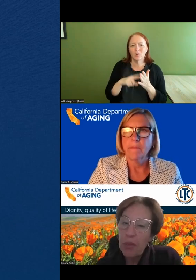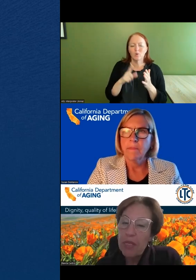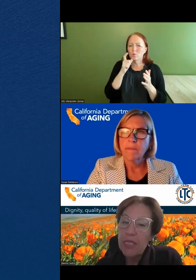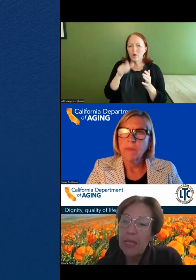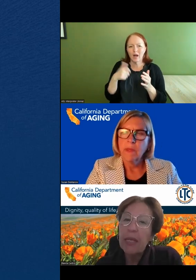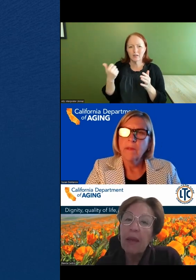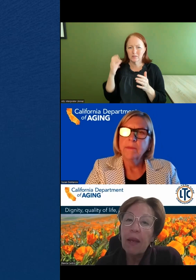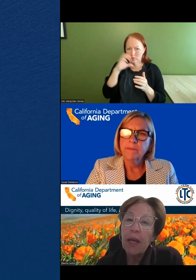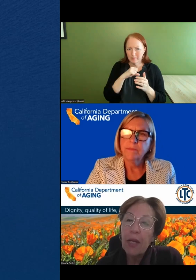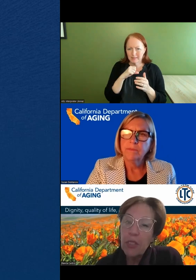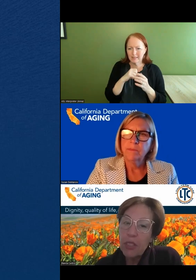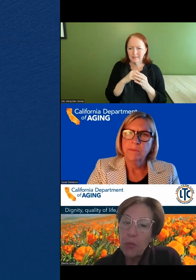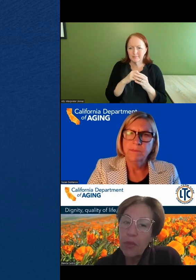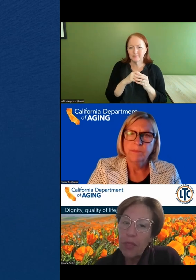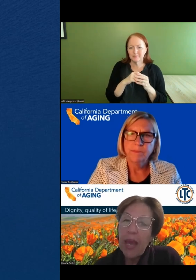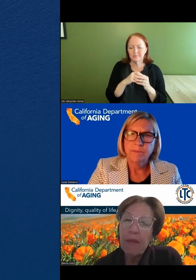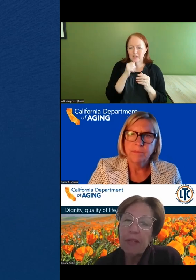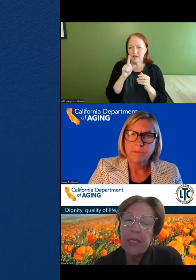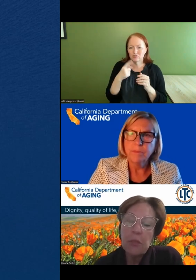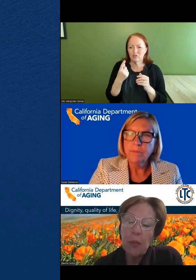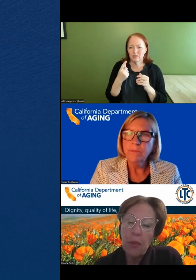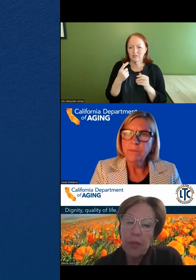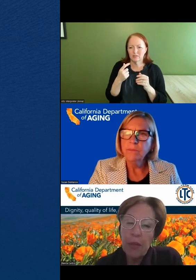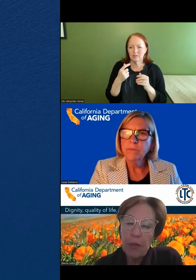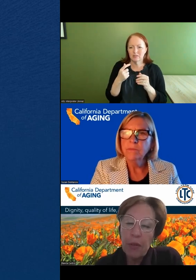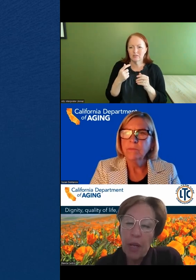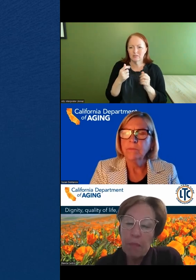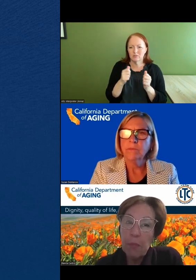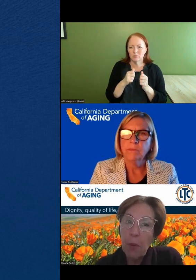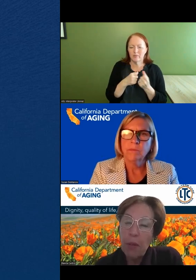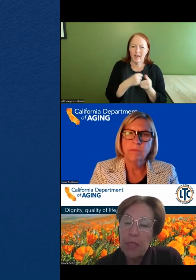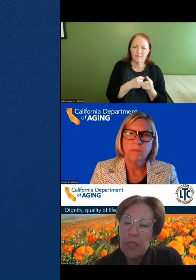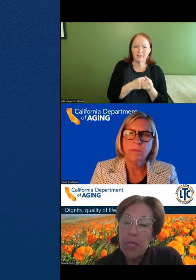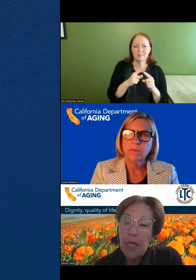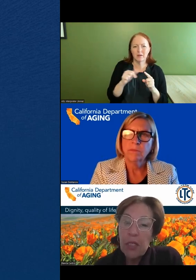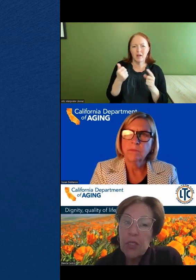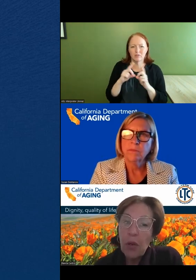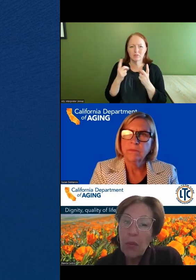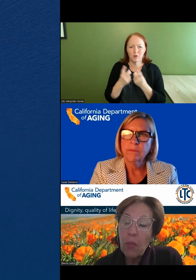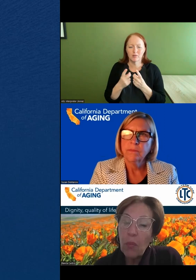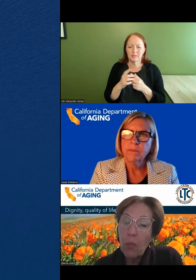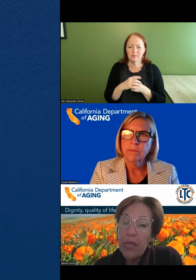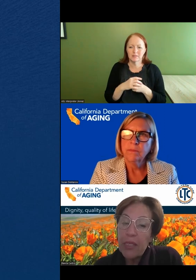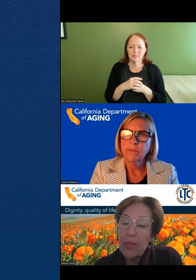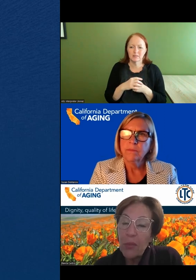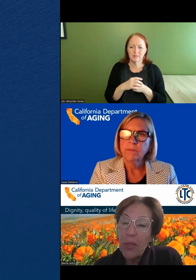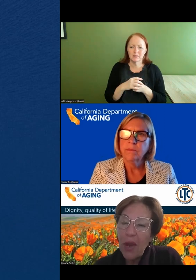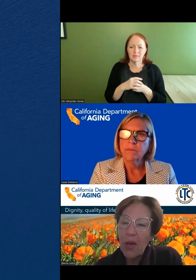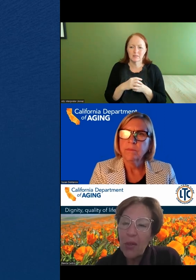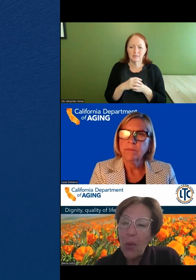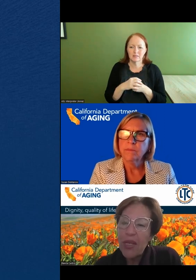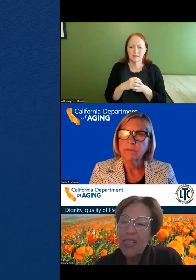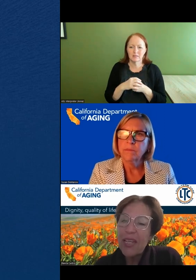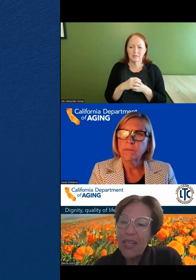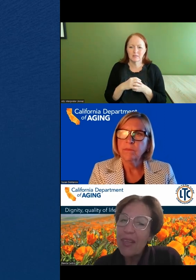else are we missing, not just with the advocates but with other departments. So we